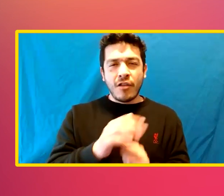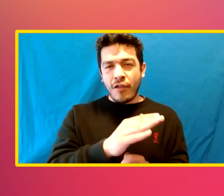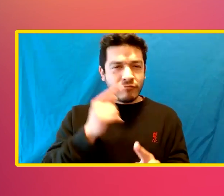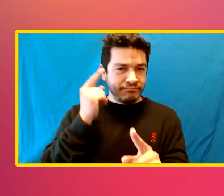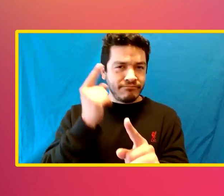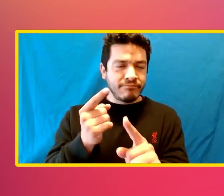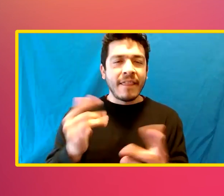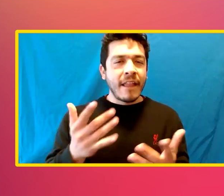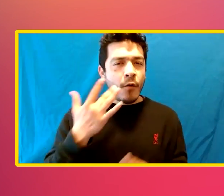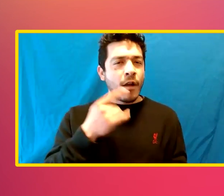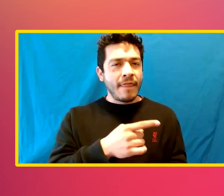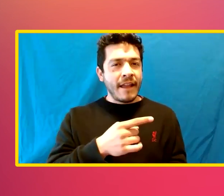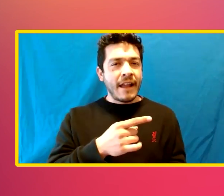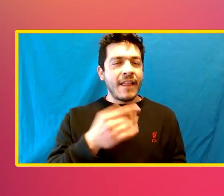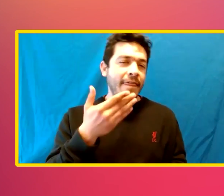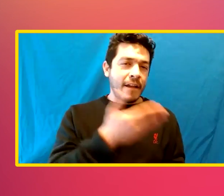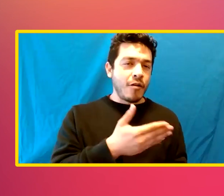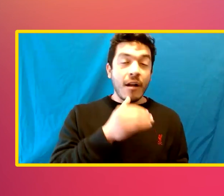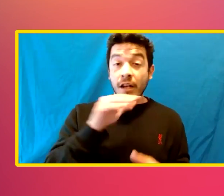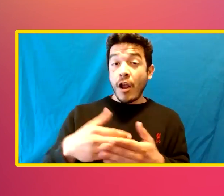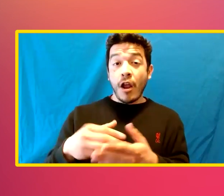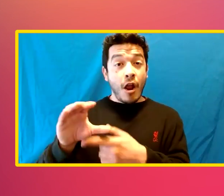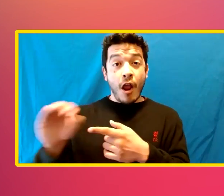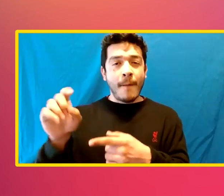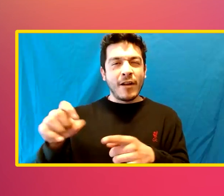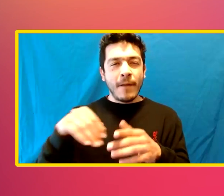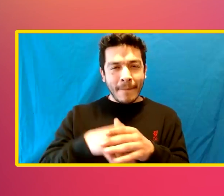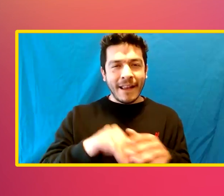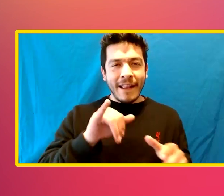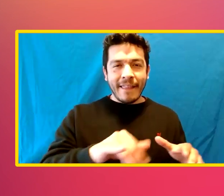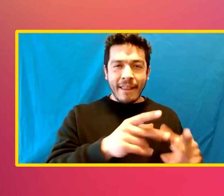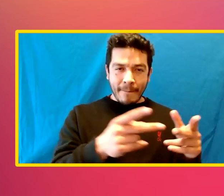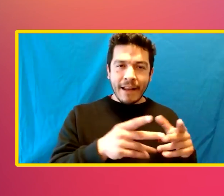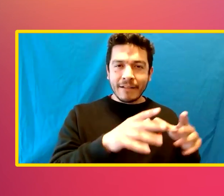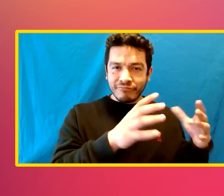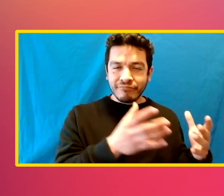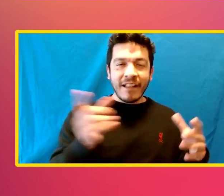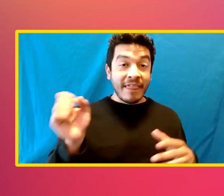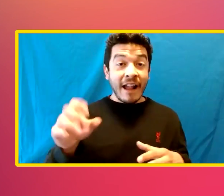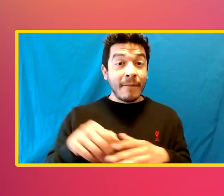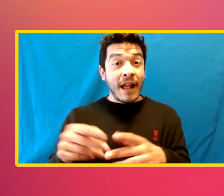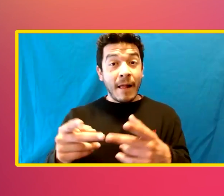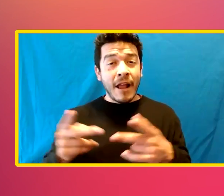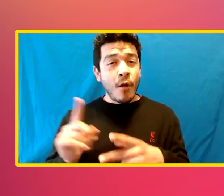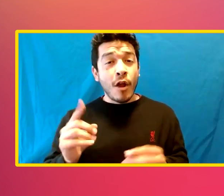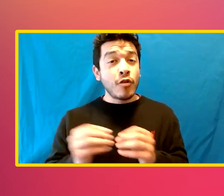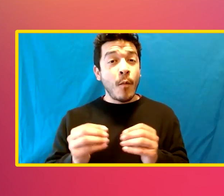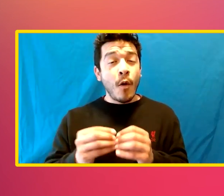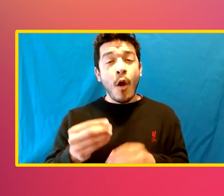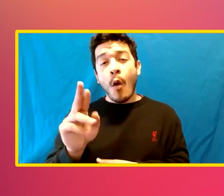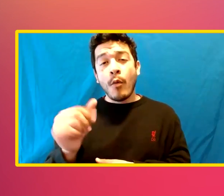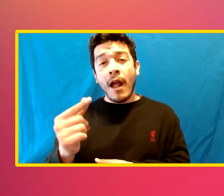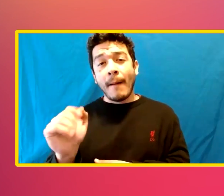advocacy. That's where they Yeah. land. So not all companies needs to be in that place. They could be in a place where it's more